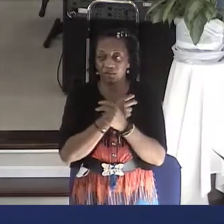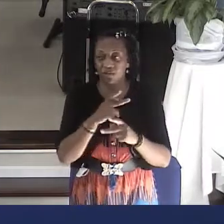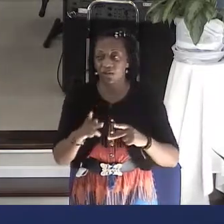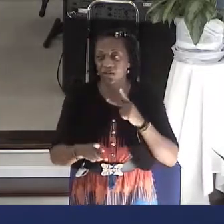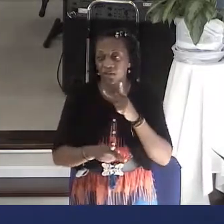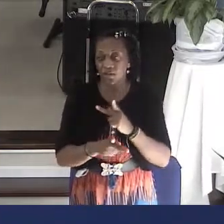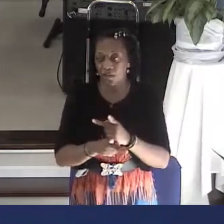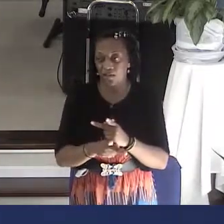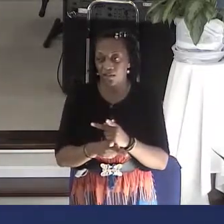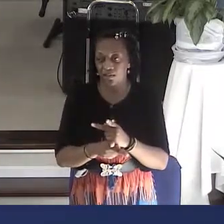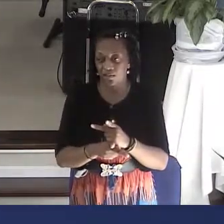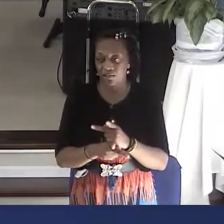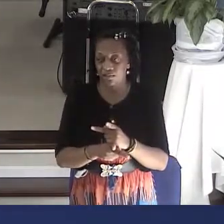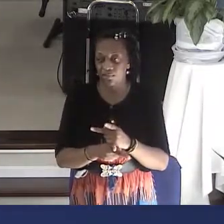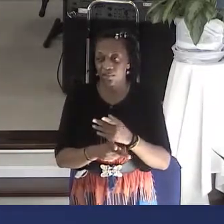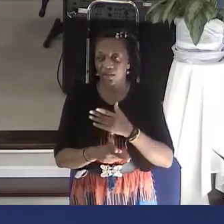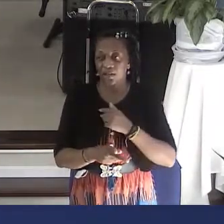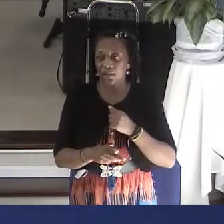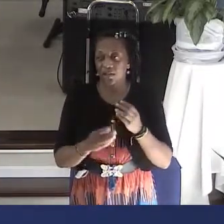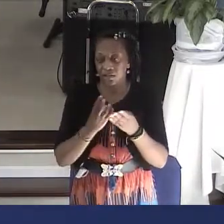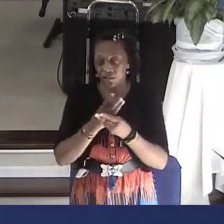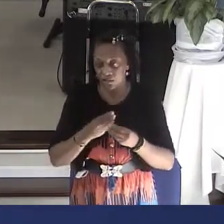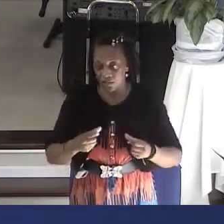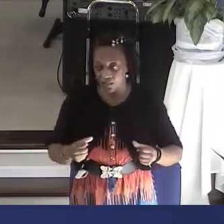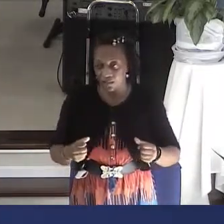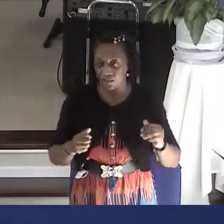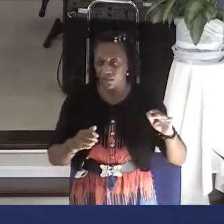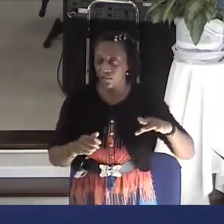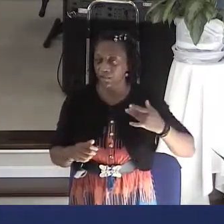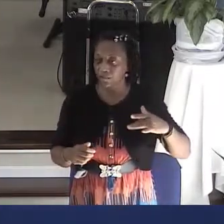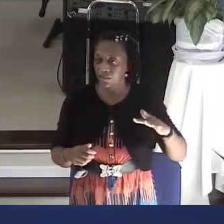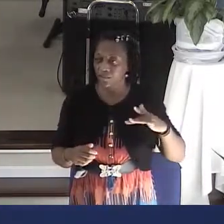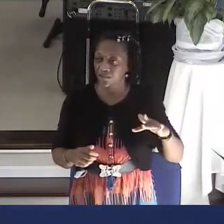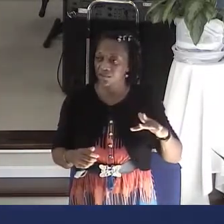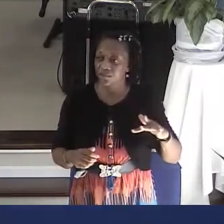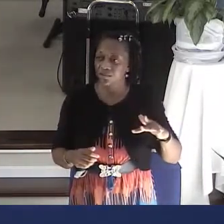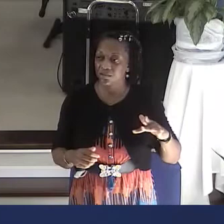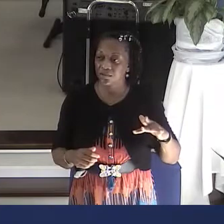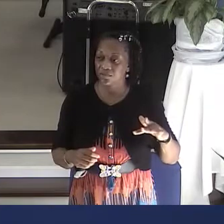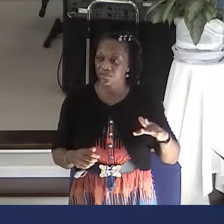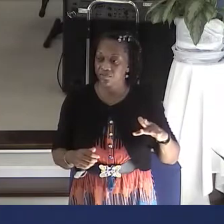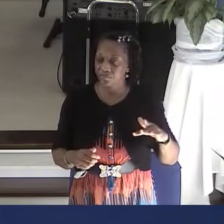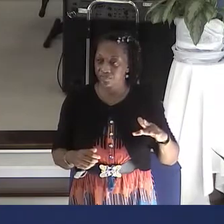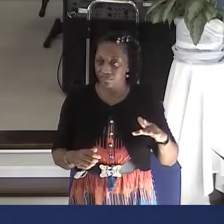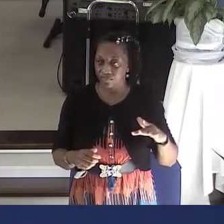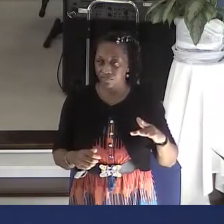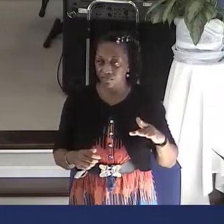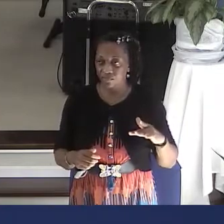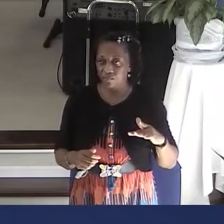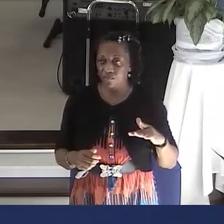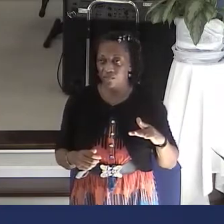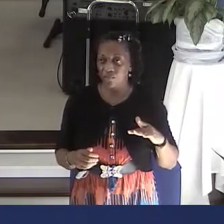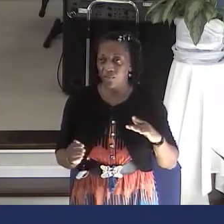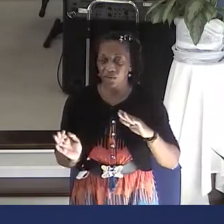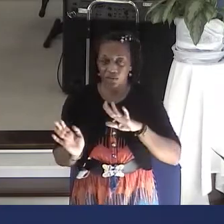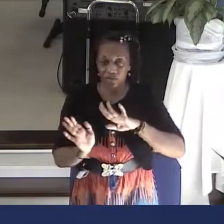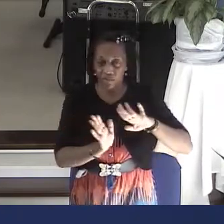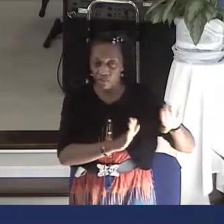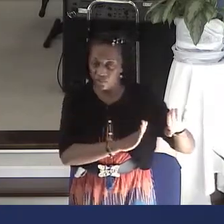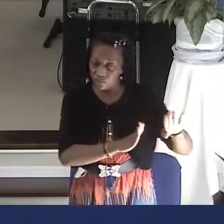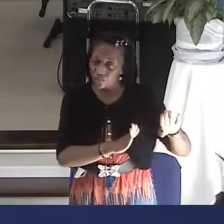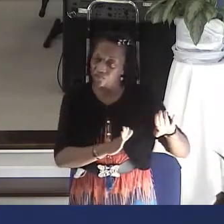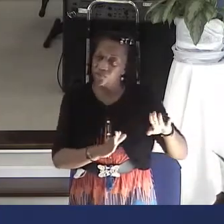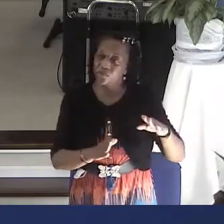and according to your tender mercies. Blot out my transgressions, O God, and